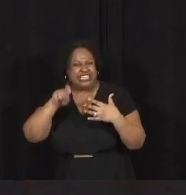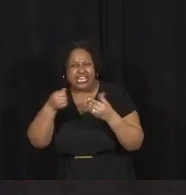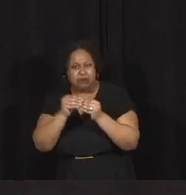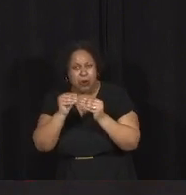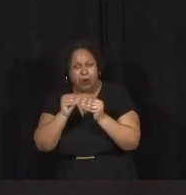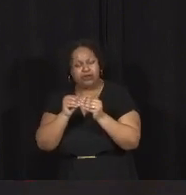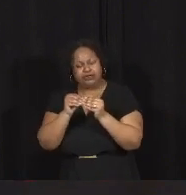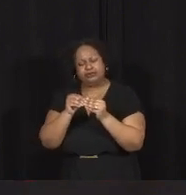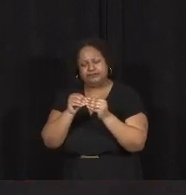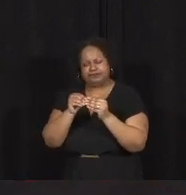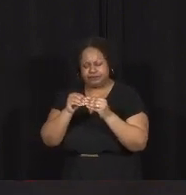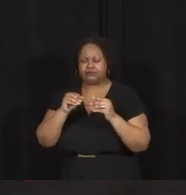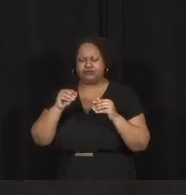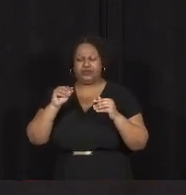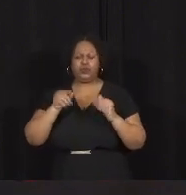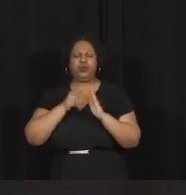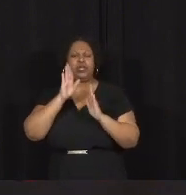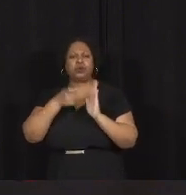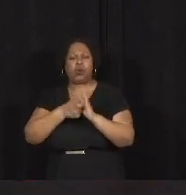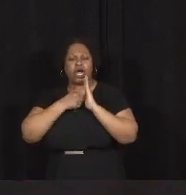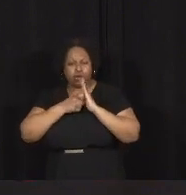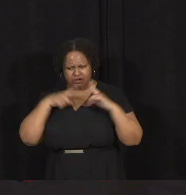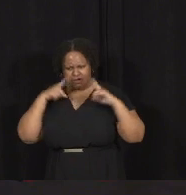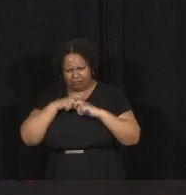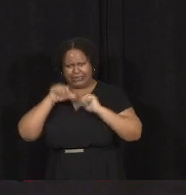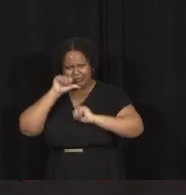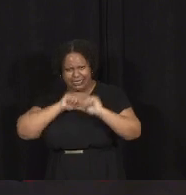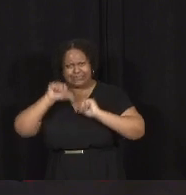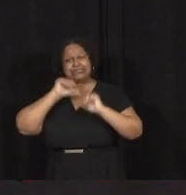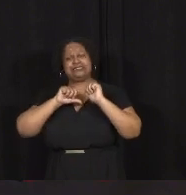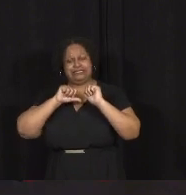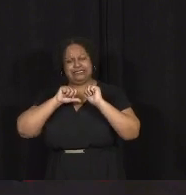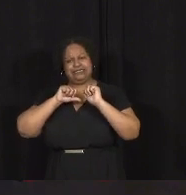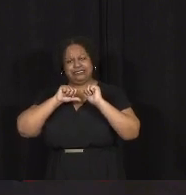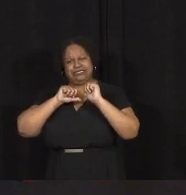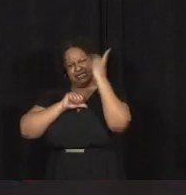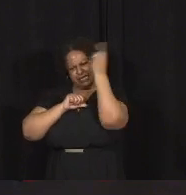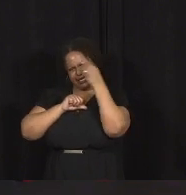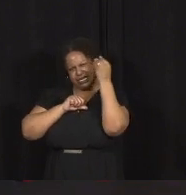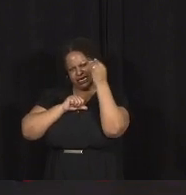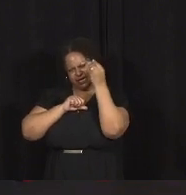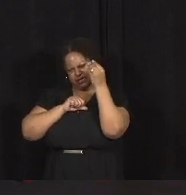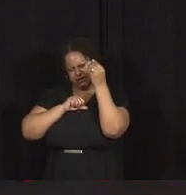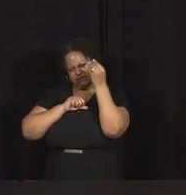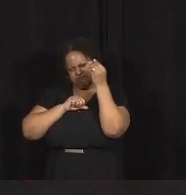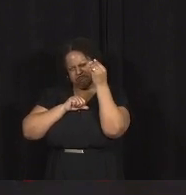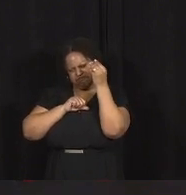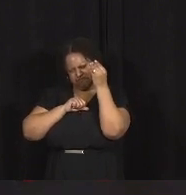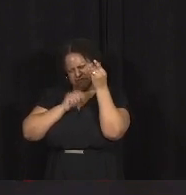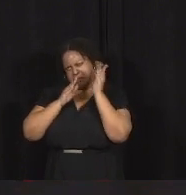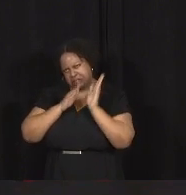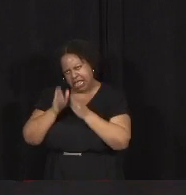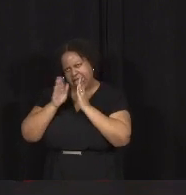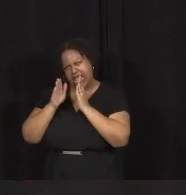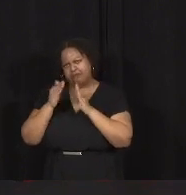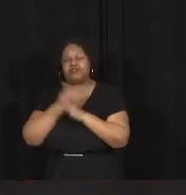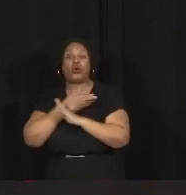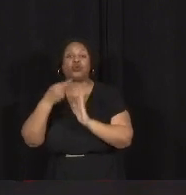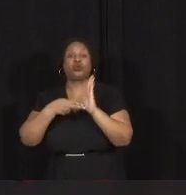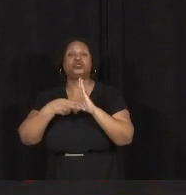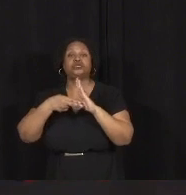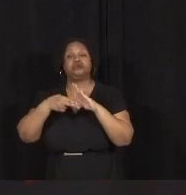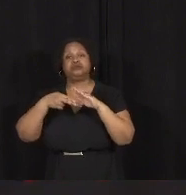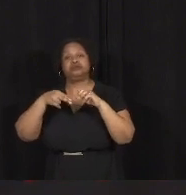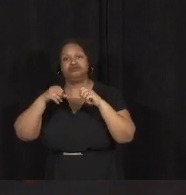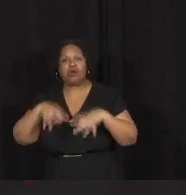very thoughtful and disciplined way. Okay, next question. Your next question comes